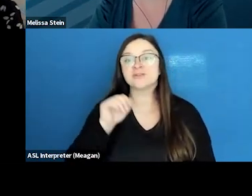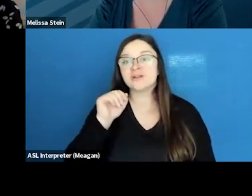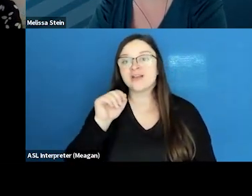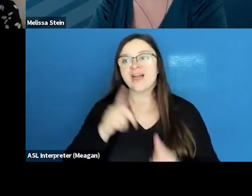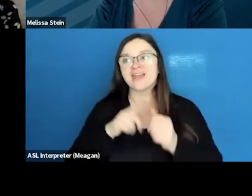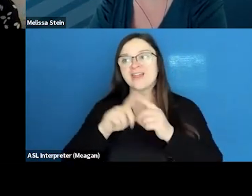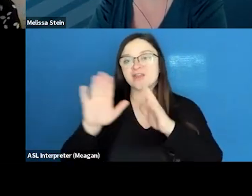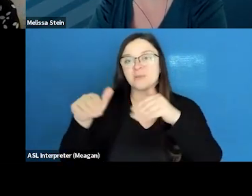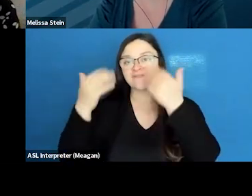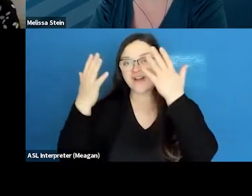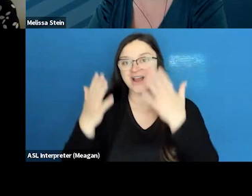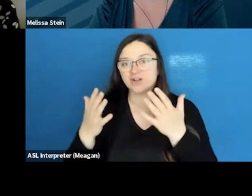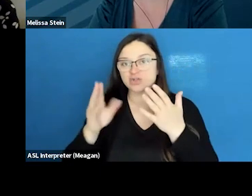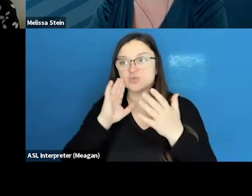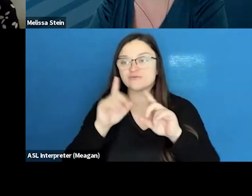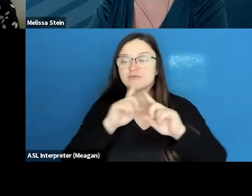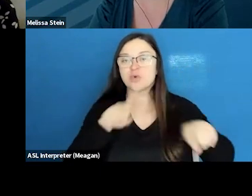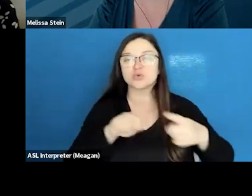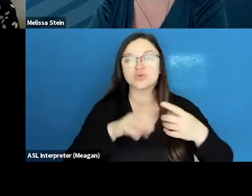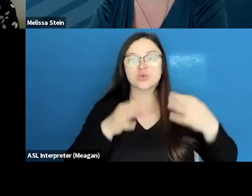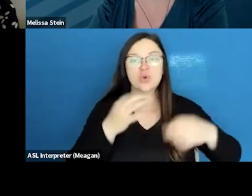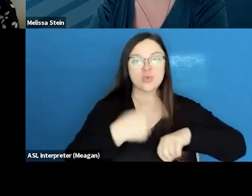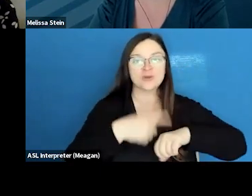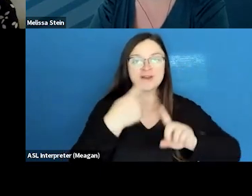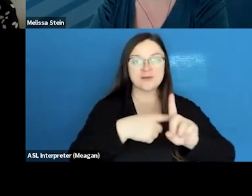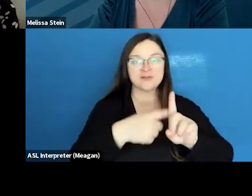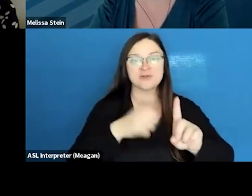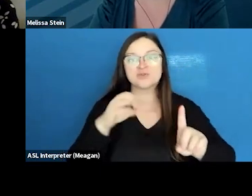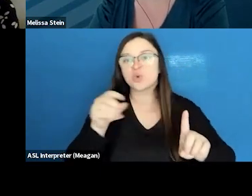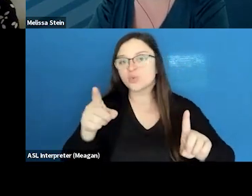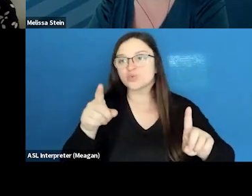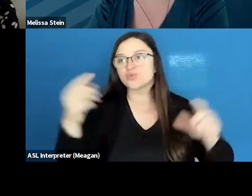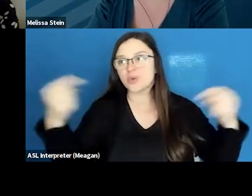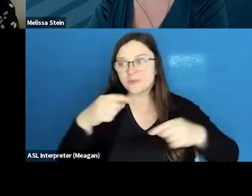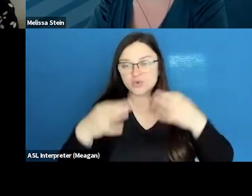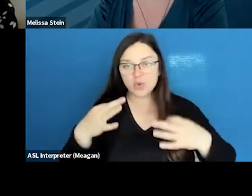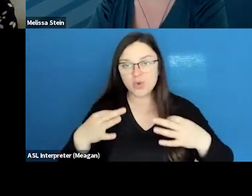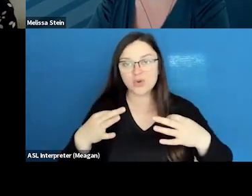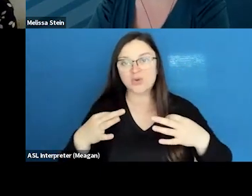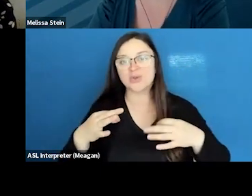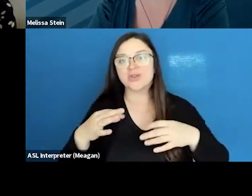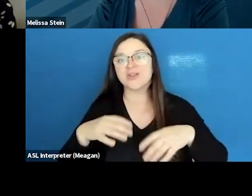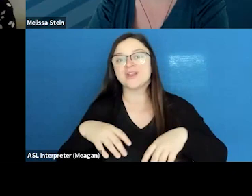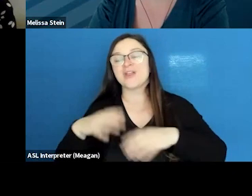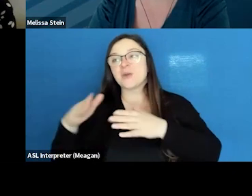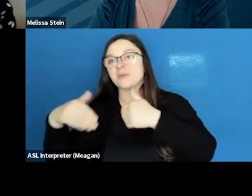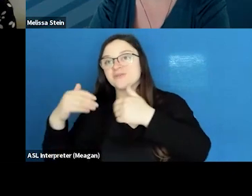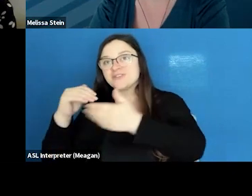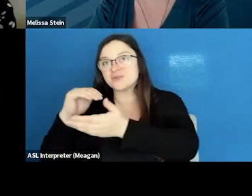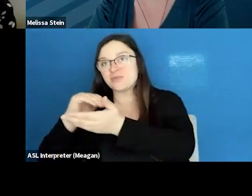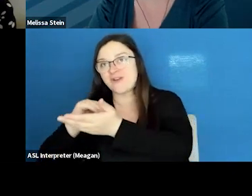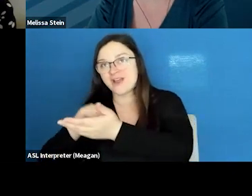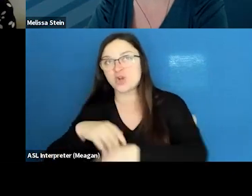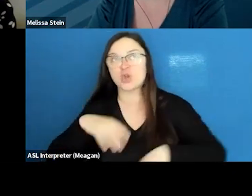a month. So you come to court and you have the providers reporting to the court, but there's no real connection between the court and the